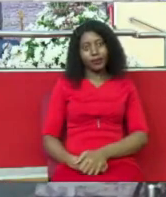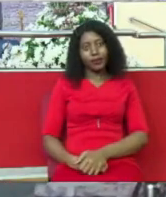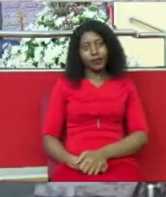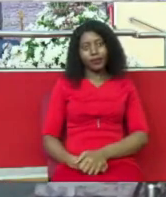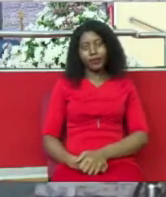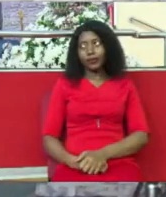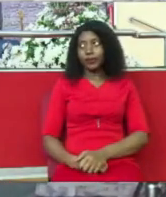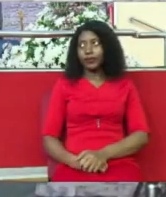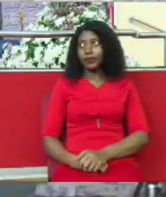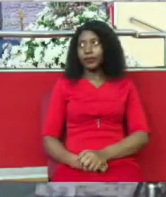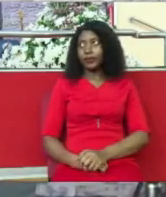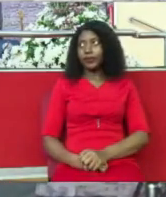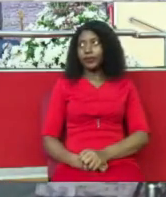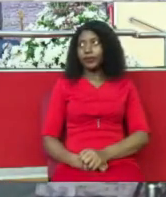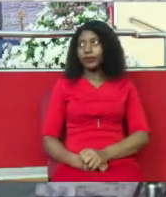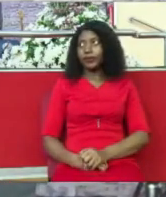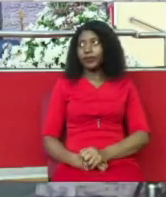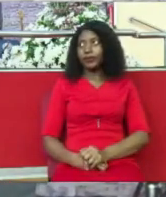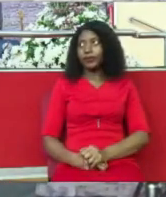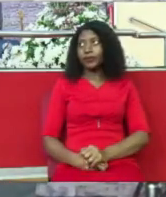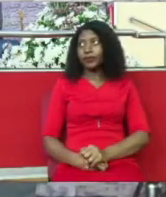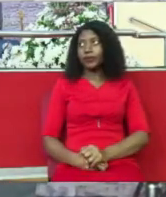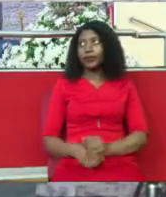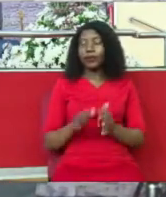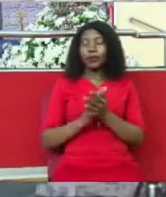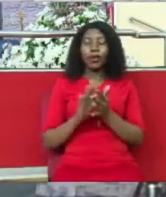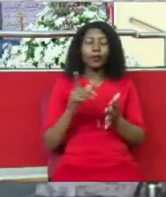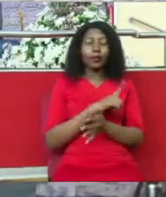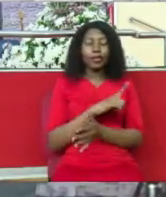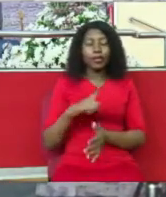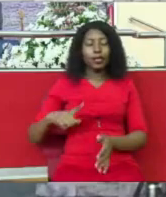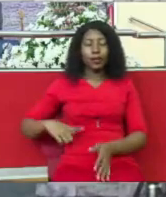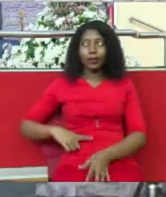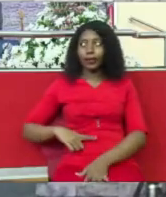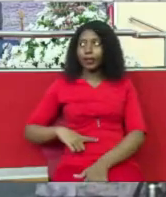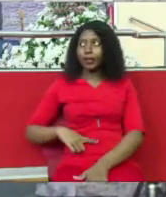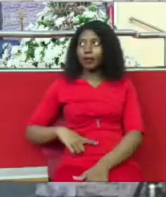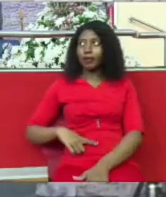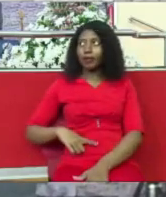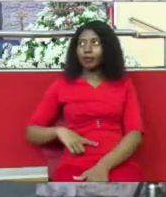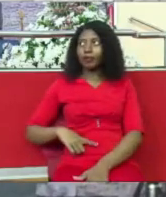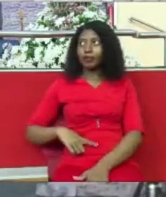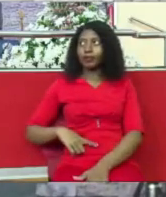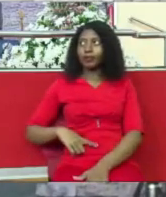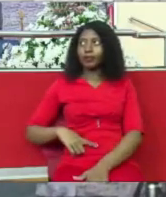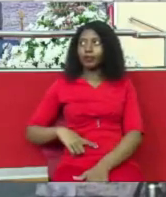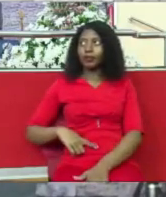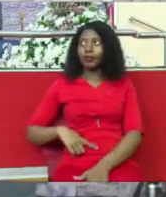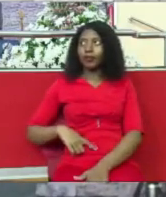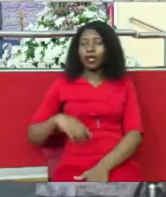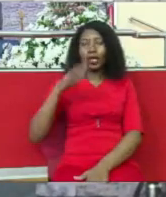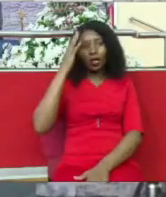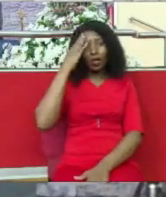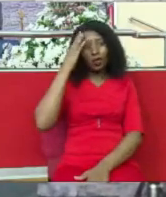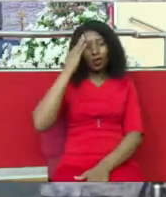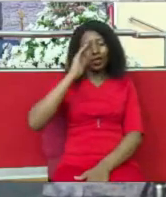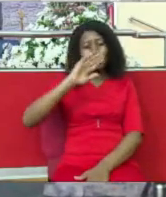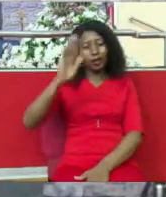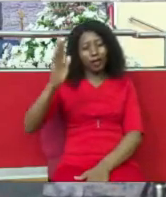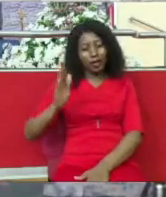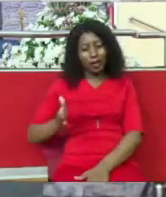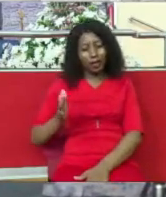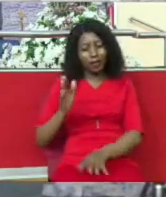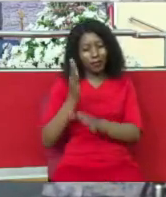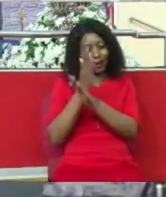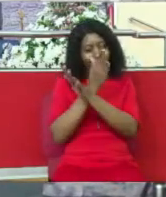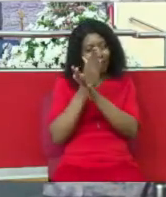tumeanza tayari kuingia katika njia isiyofaa. Bwana Yesu asifiwe. Amen. Realize that you can never hide from the presence of